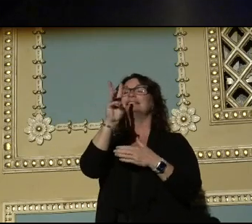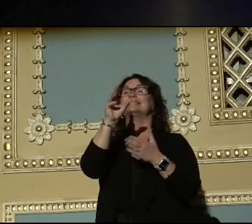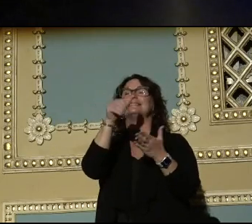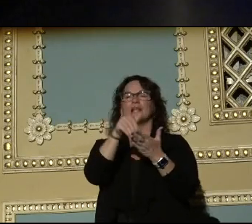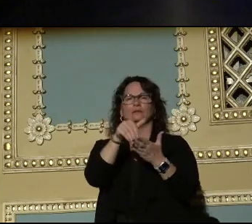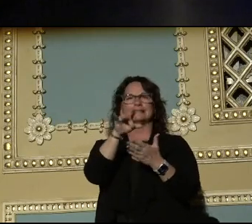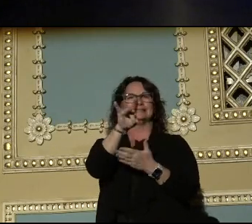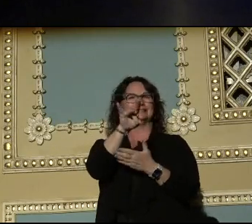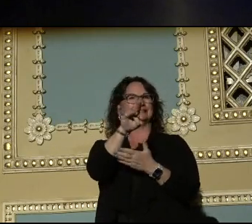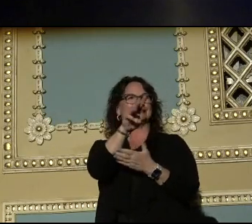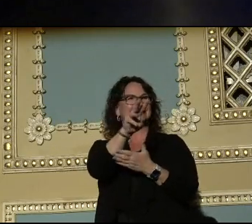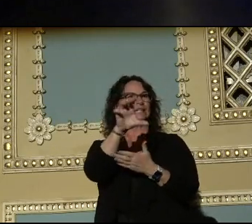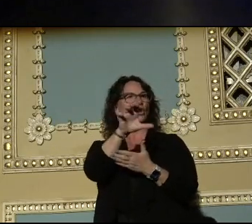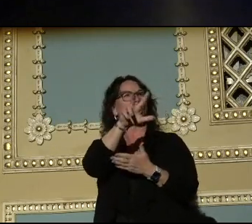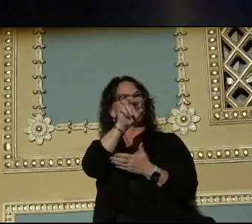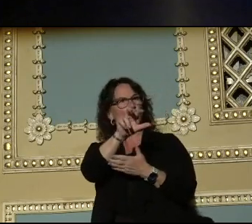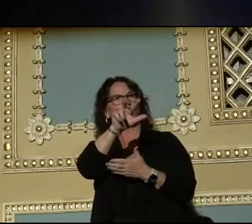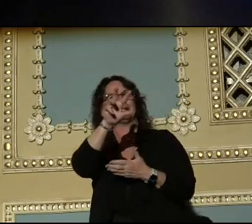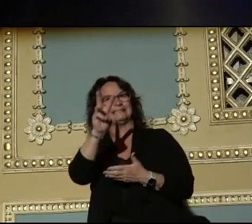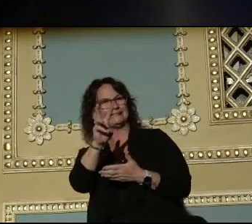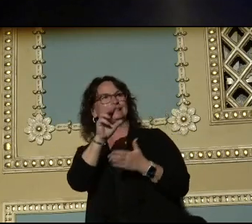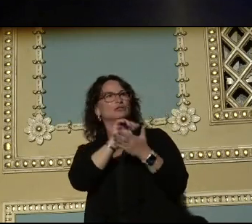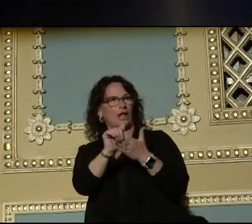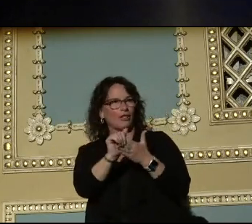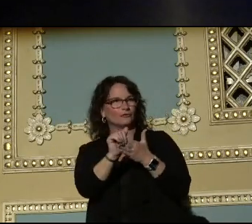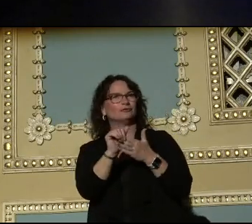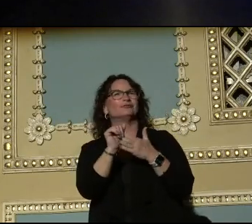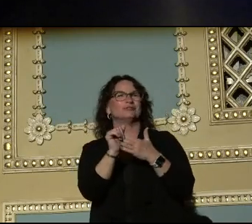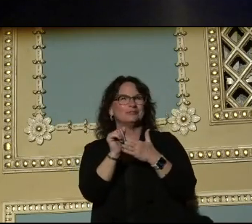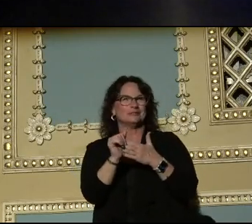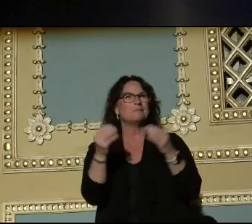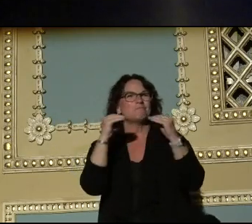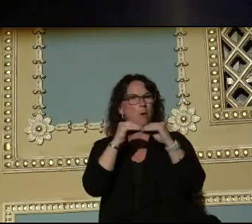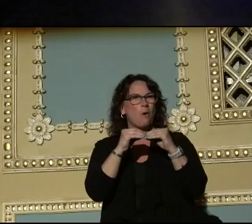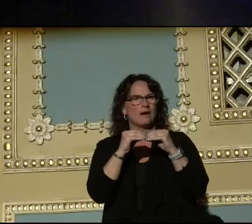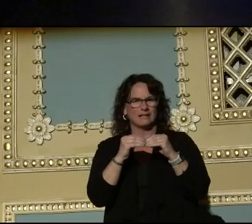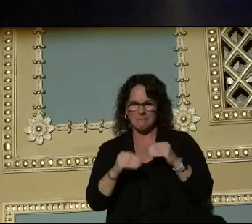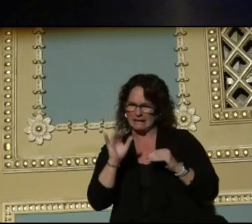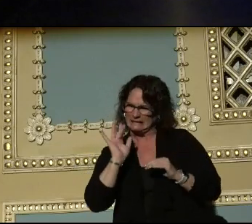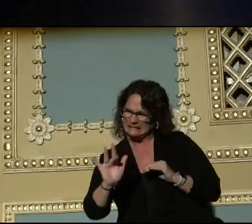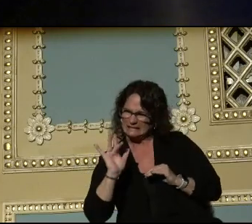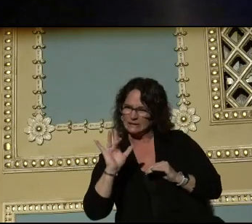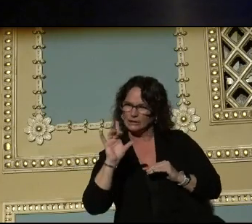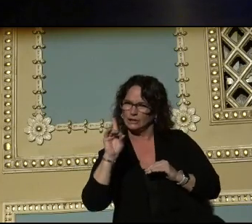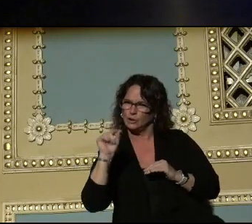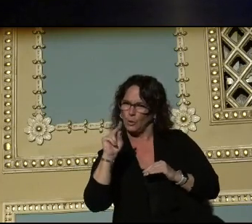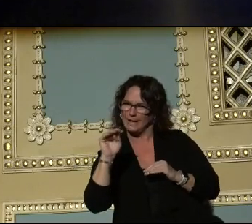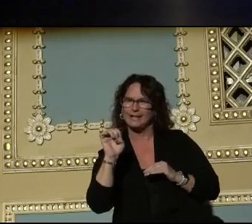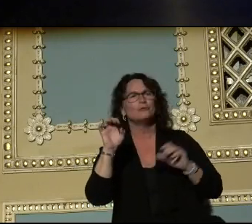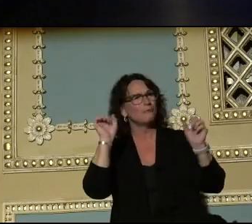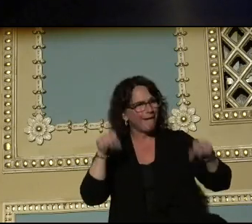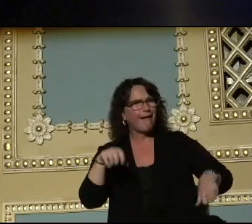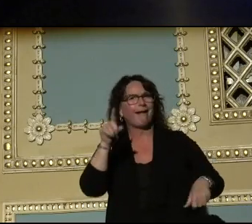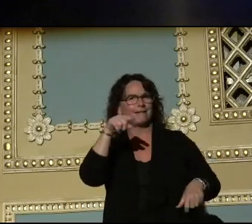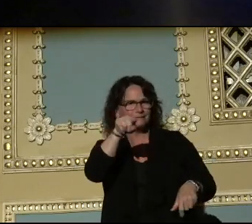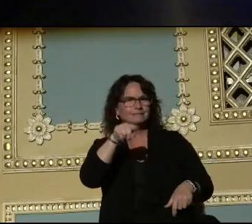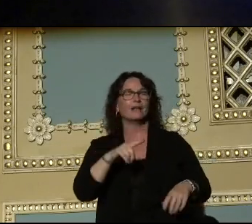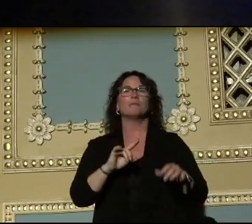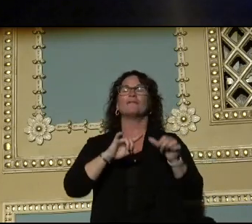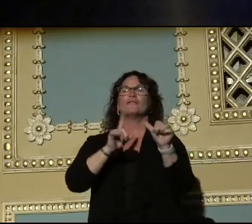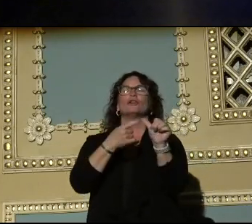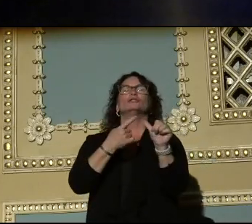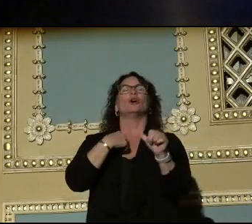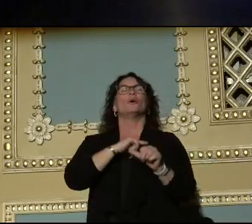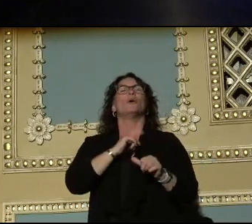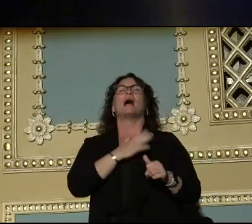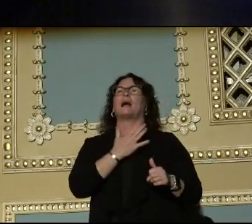$6,636 to go, and I know that we can do it. Come on, you got to hit that donate button. Get down there. You can do it. But first,